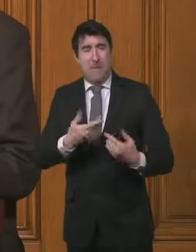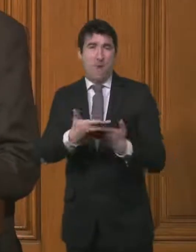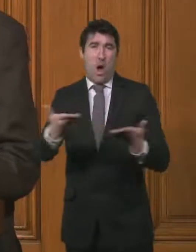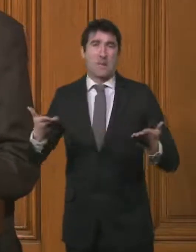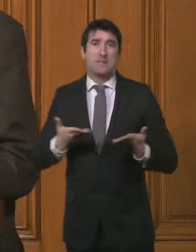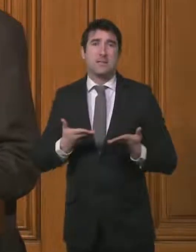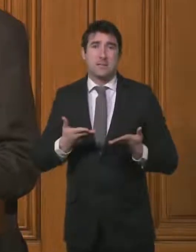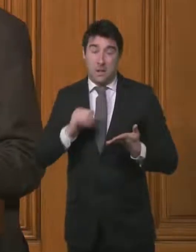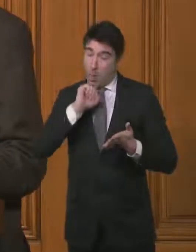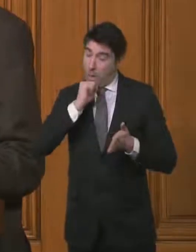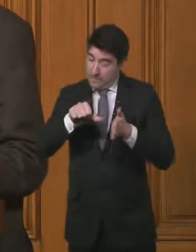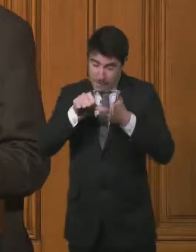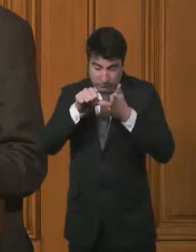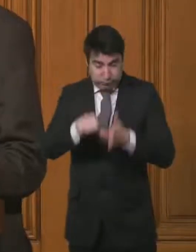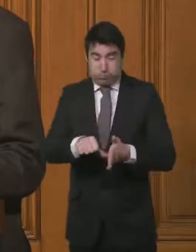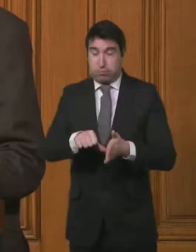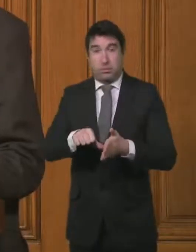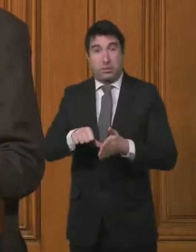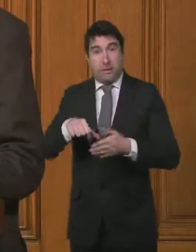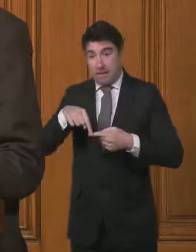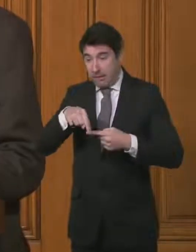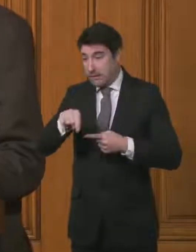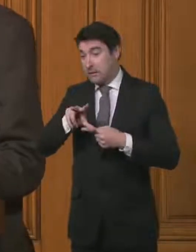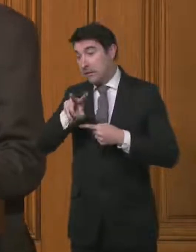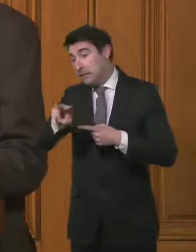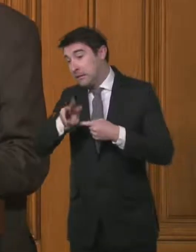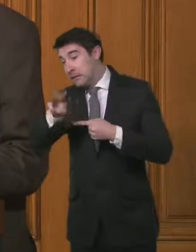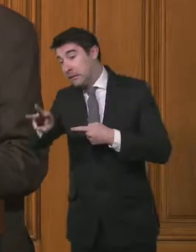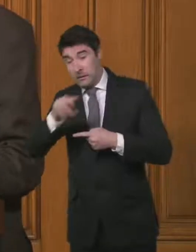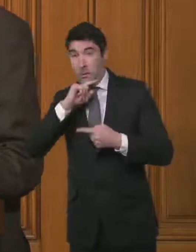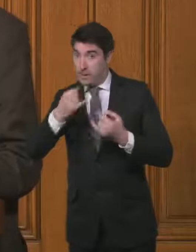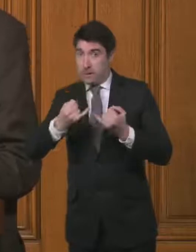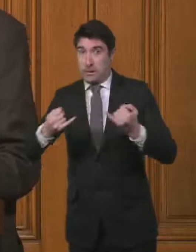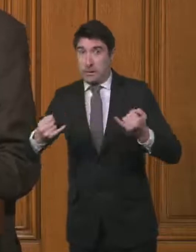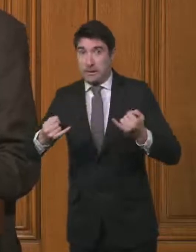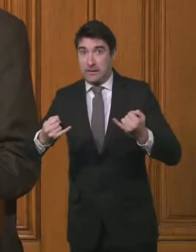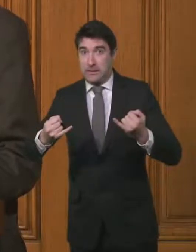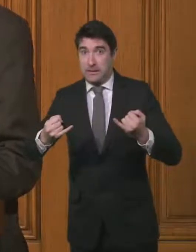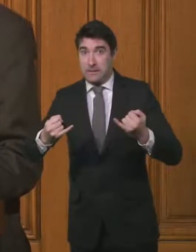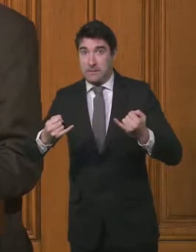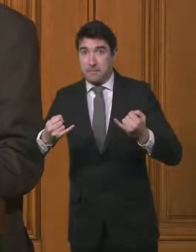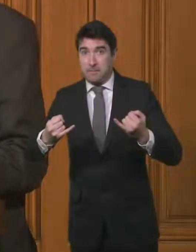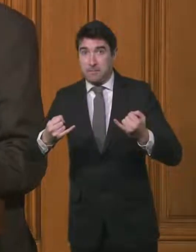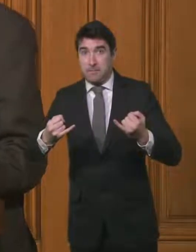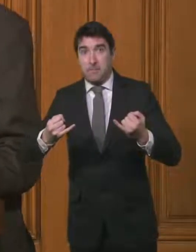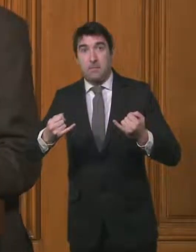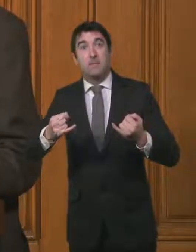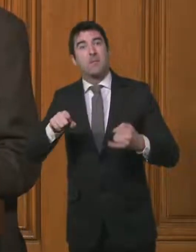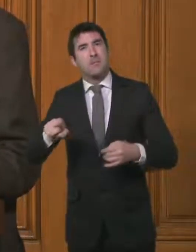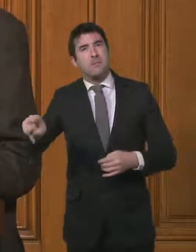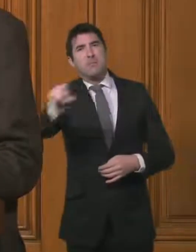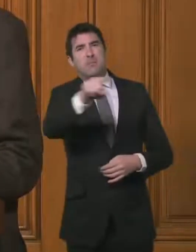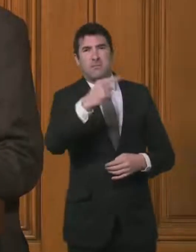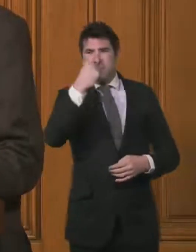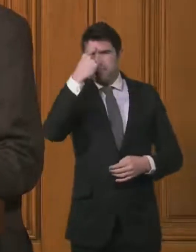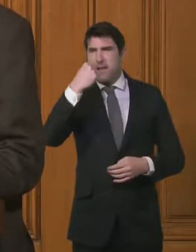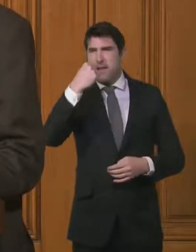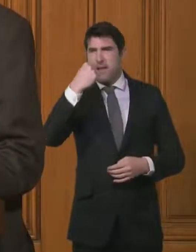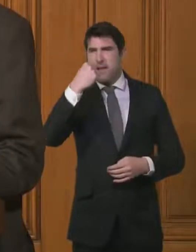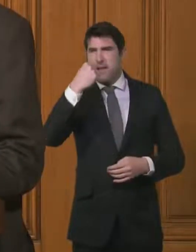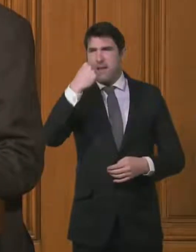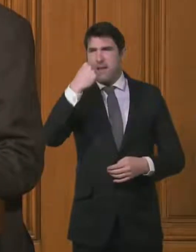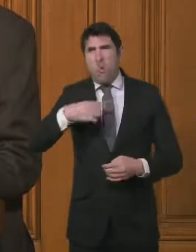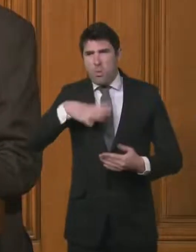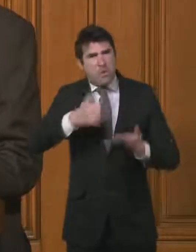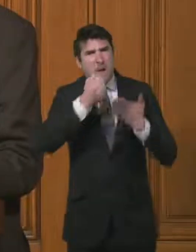help the NHS and to assist our incredible staff and play their own parts. As both the Prime Minister and Jonathan